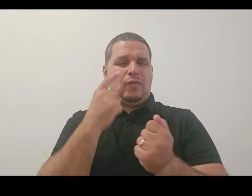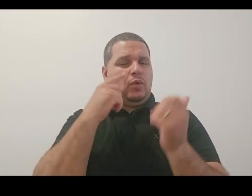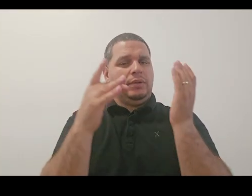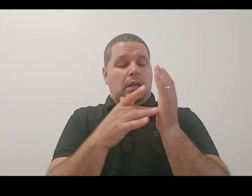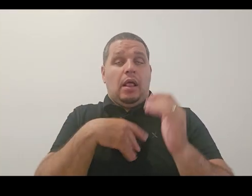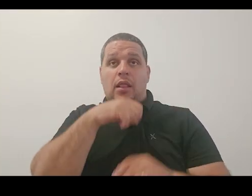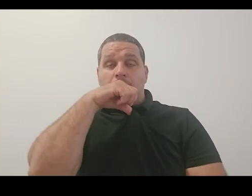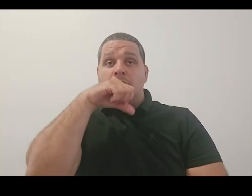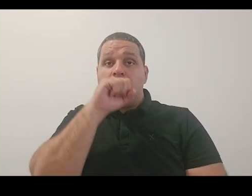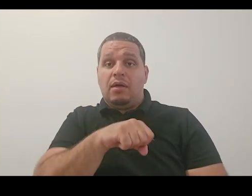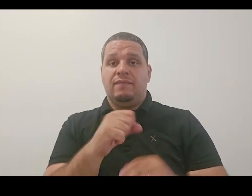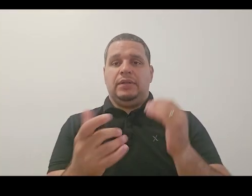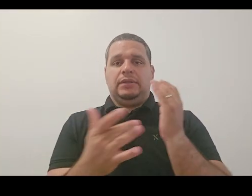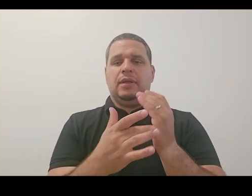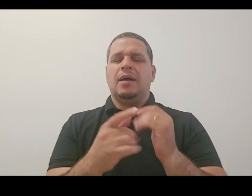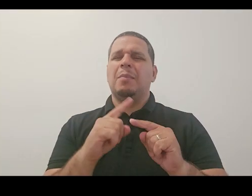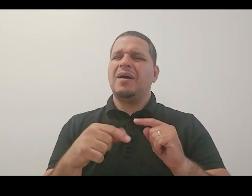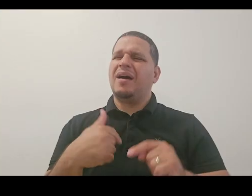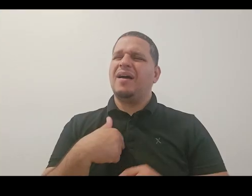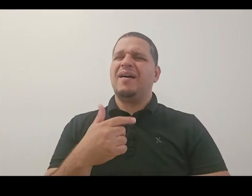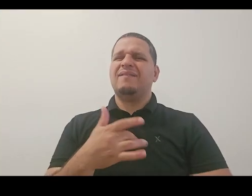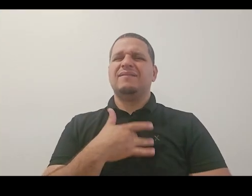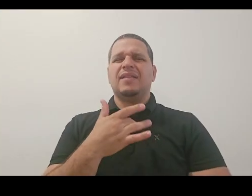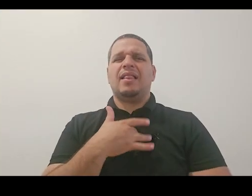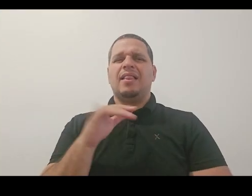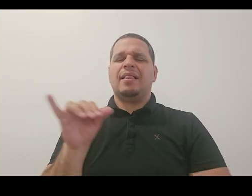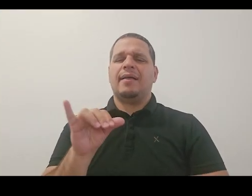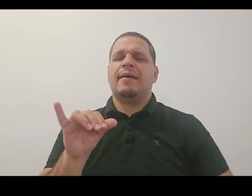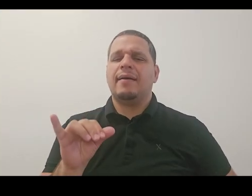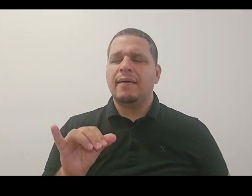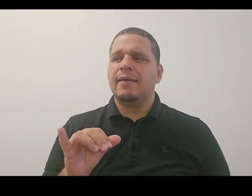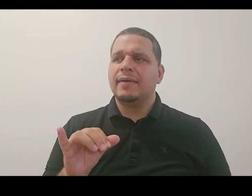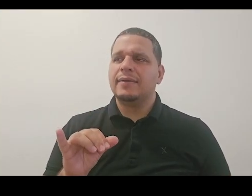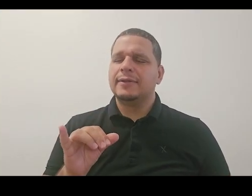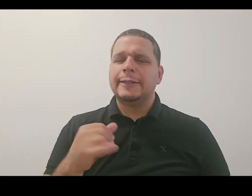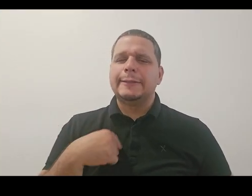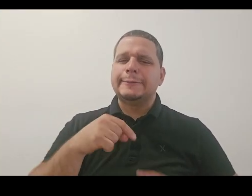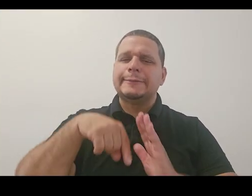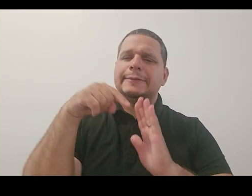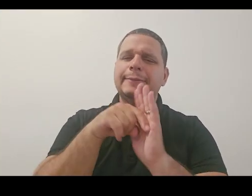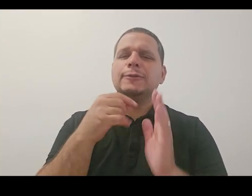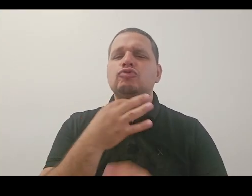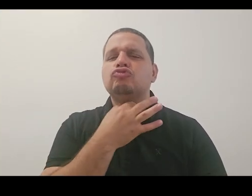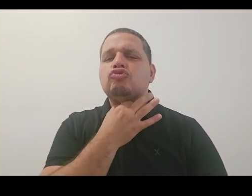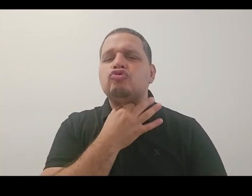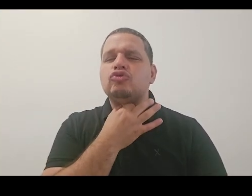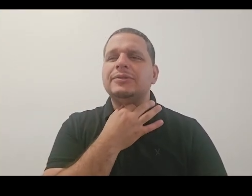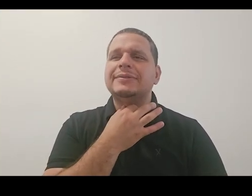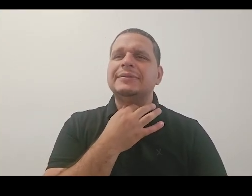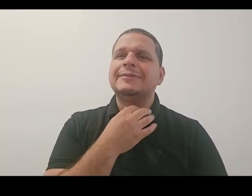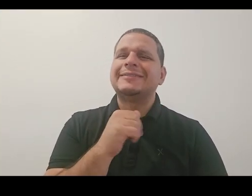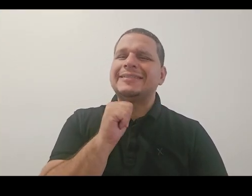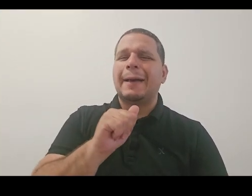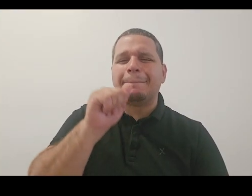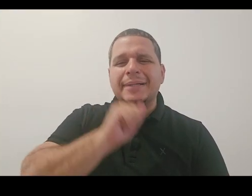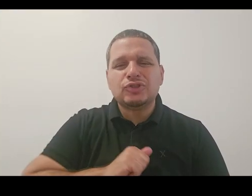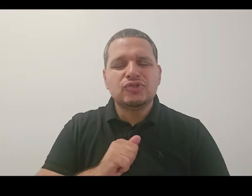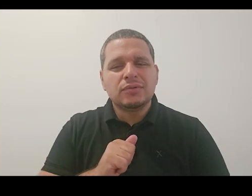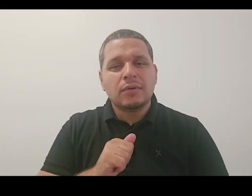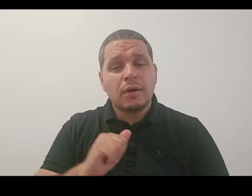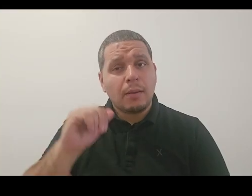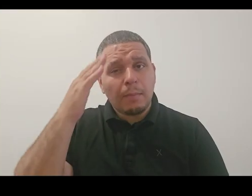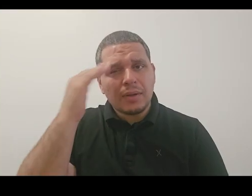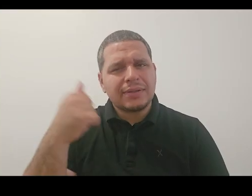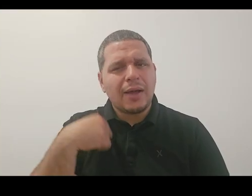tech, but I find myself sort of constantly deeply curious slash impatient because